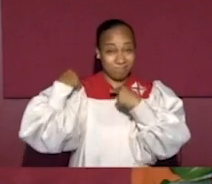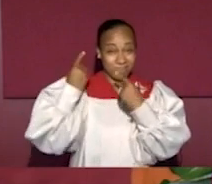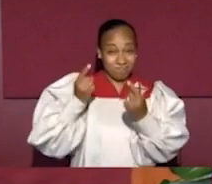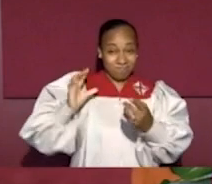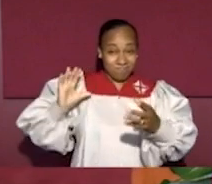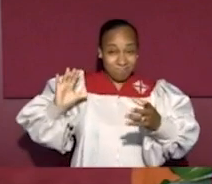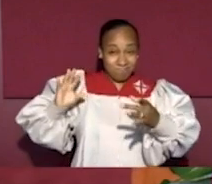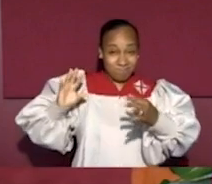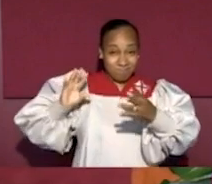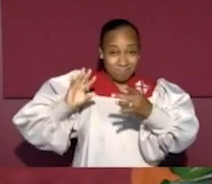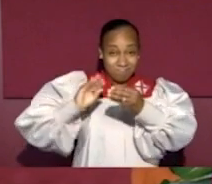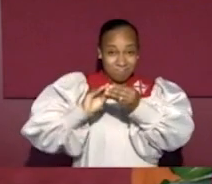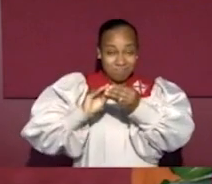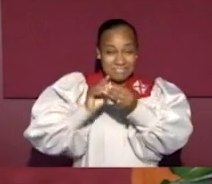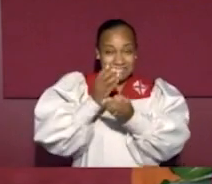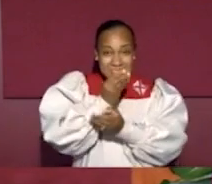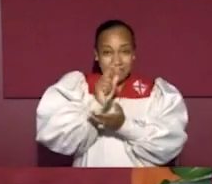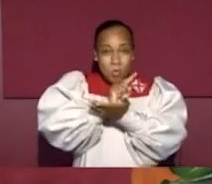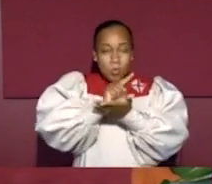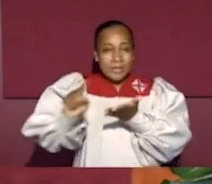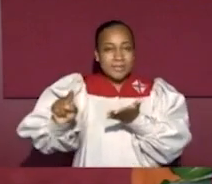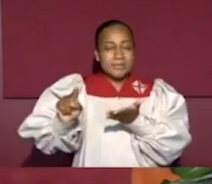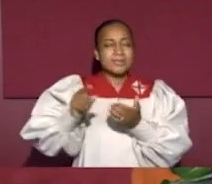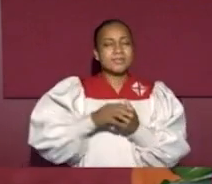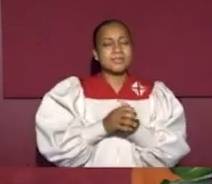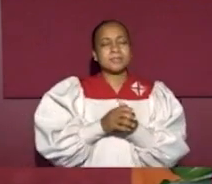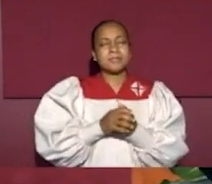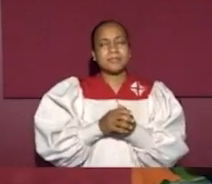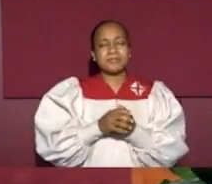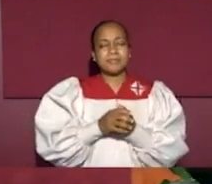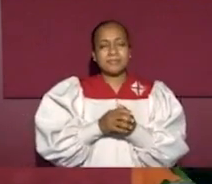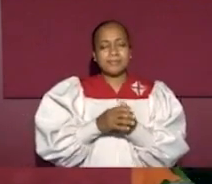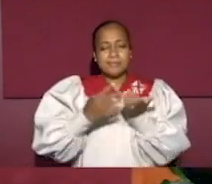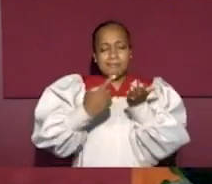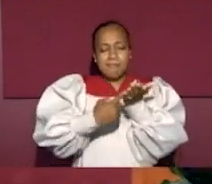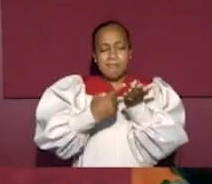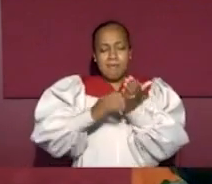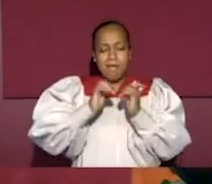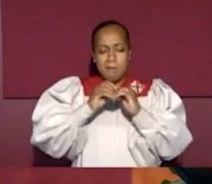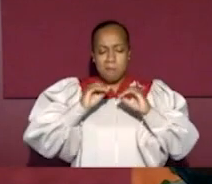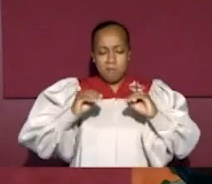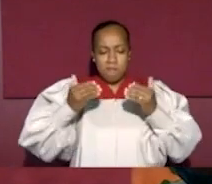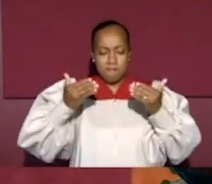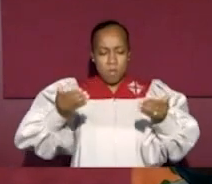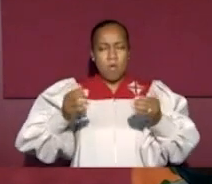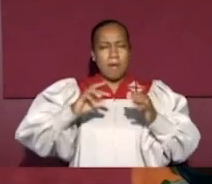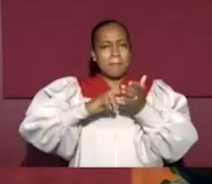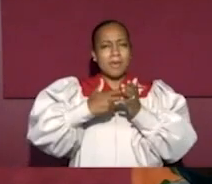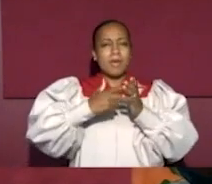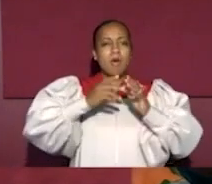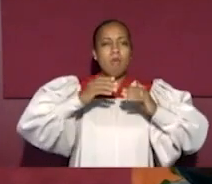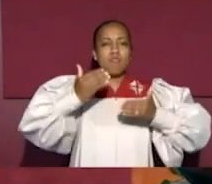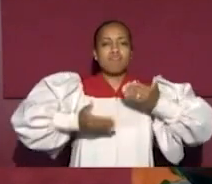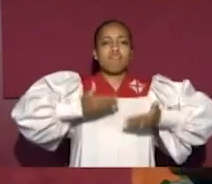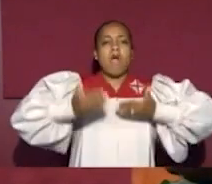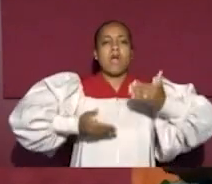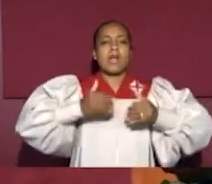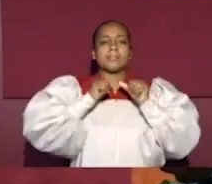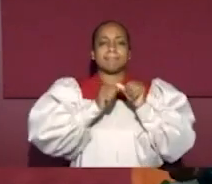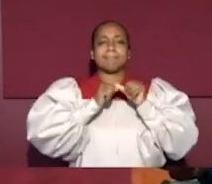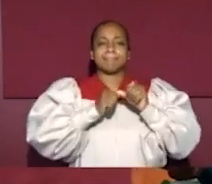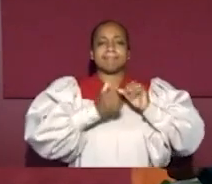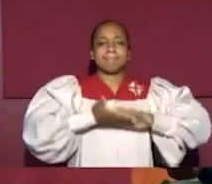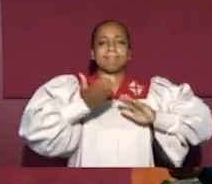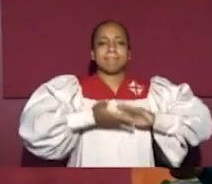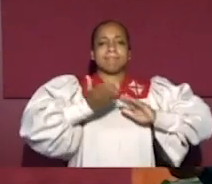last several weeks that when we talk about how to move forward, we're talking about how do we make continued progress? How do we make sure